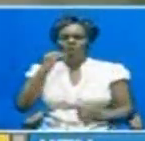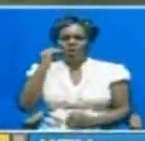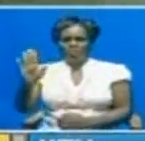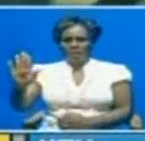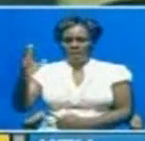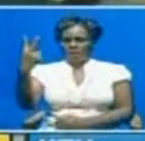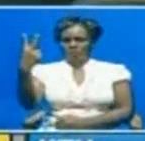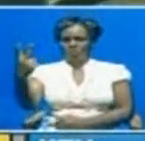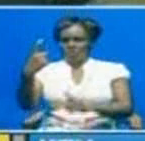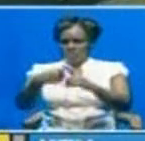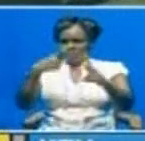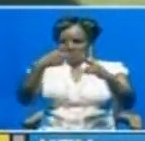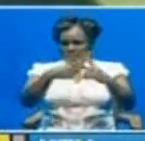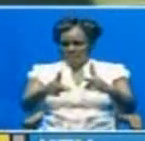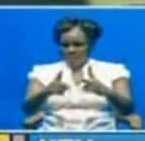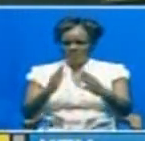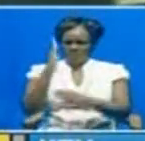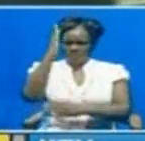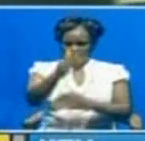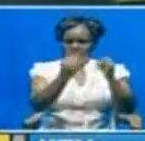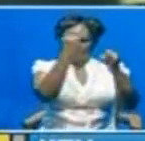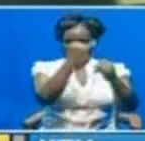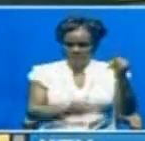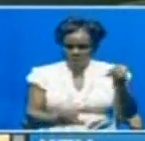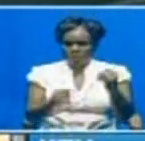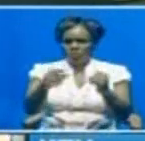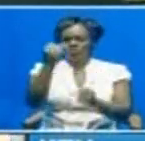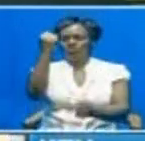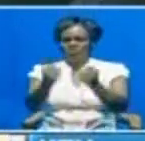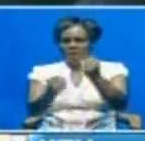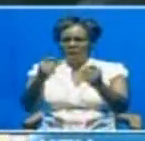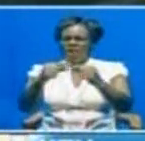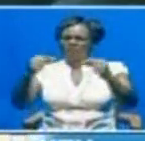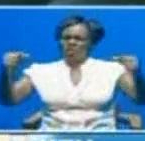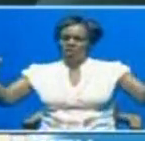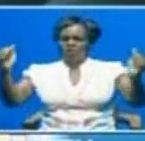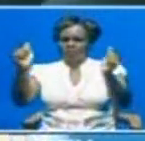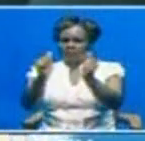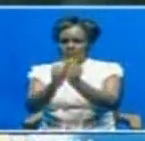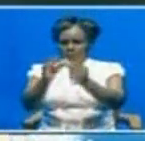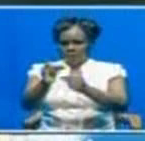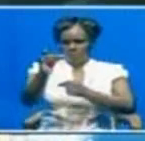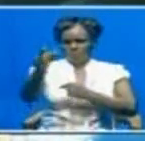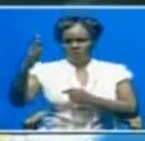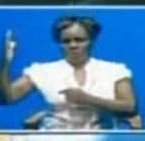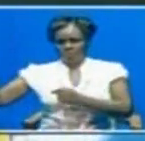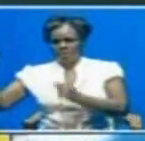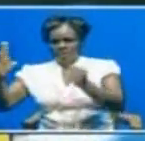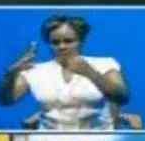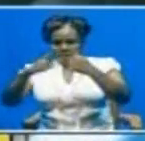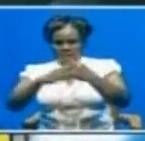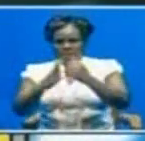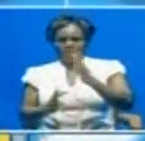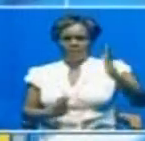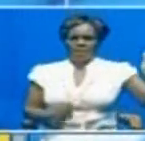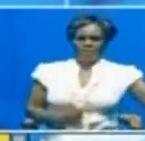two. From the beginning to the end of the ranch, one has to drive a stretch of 10 kilometers on the right and 9 kilometers